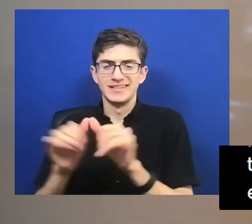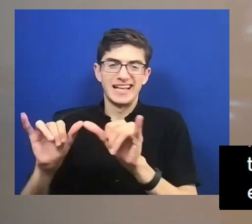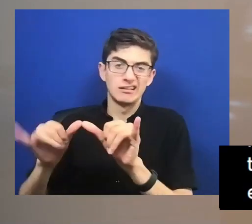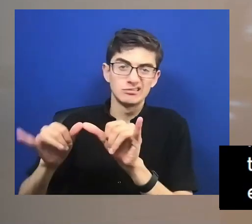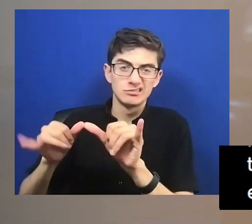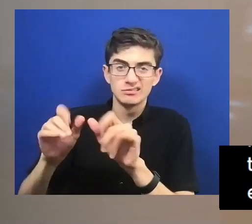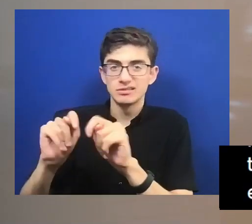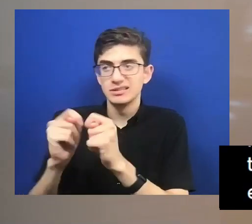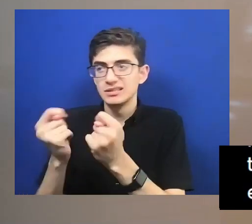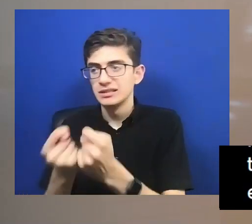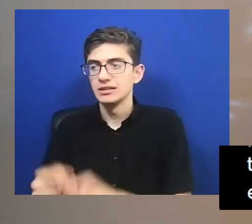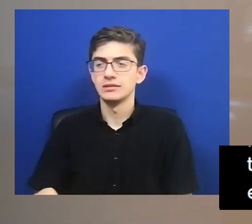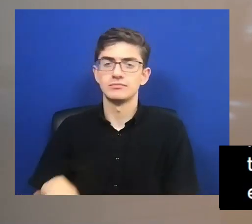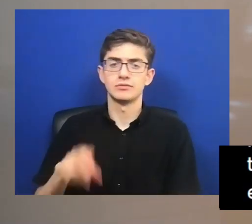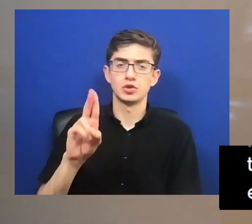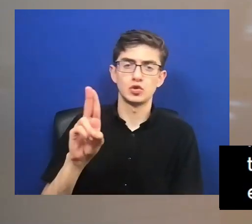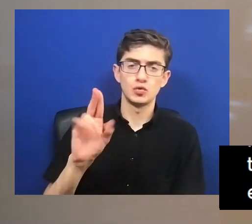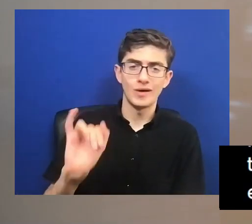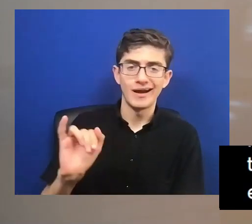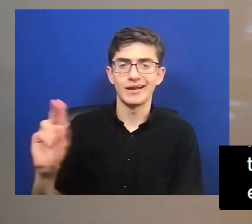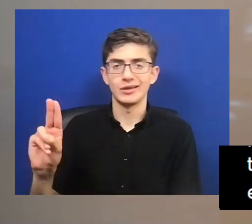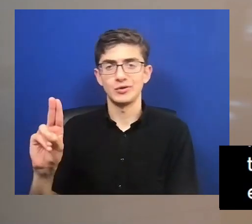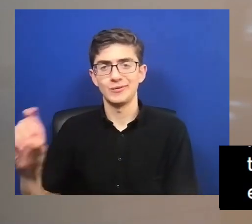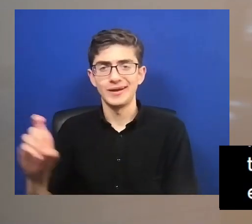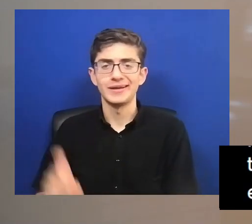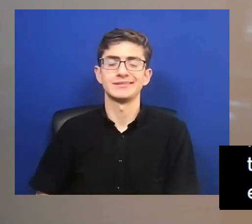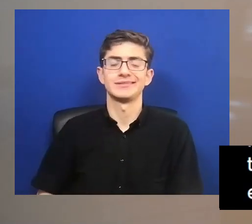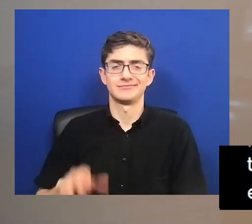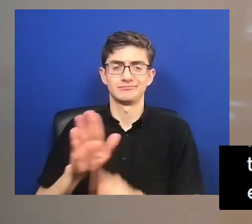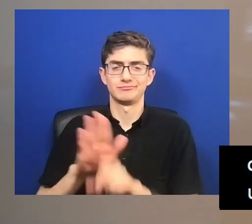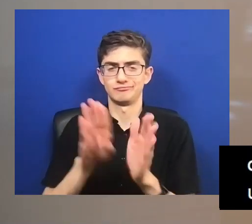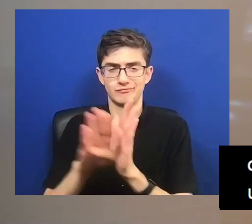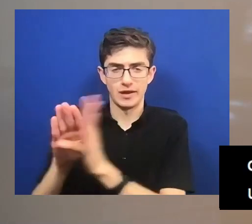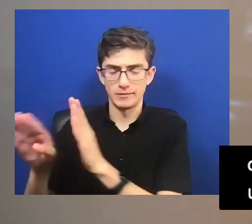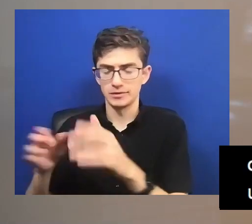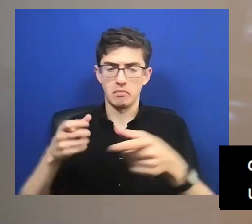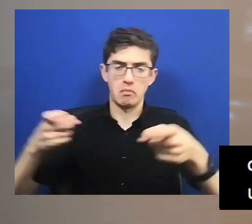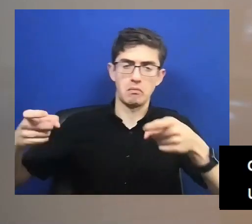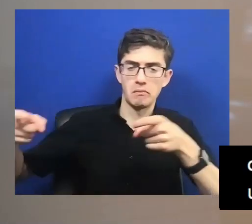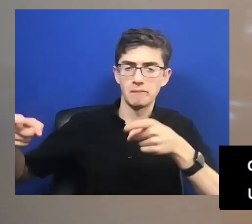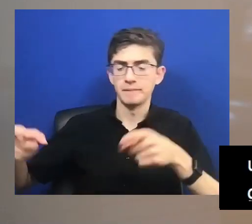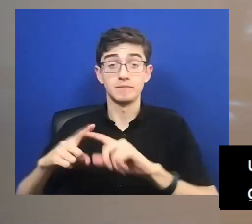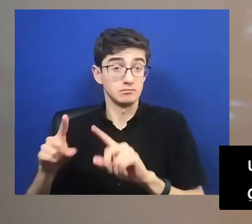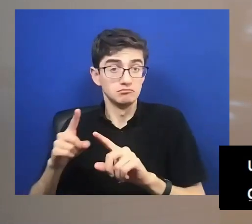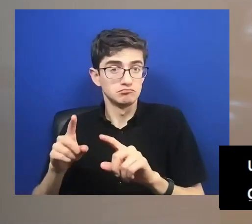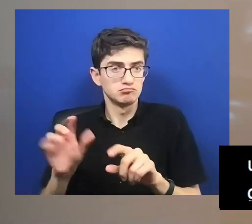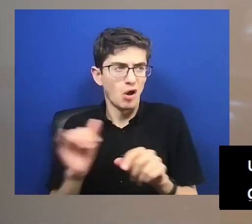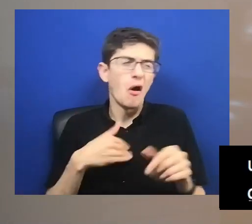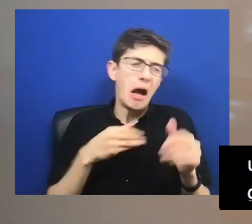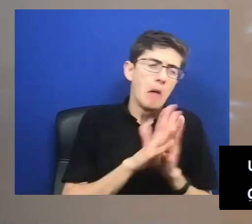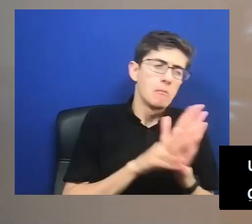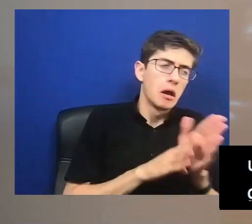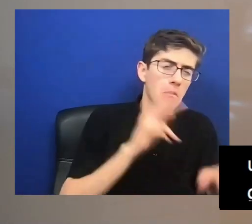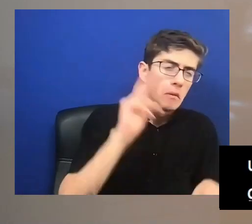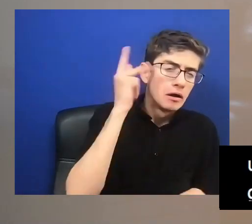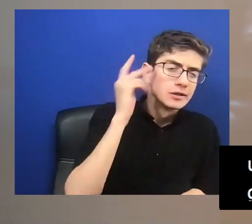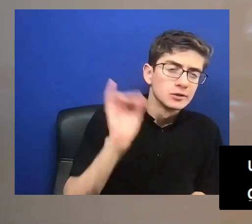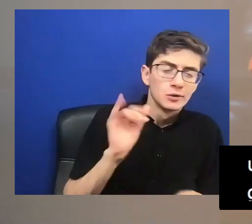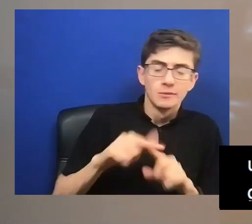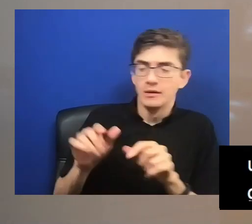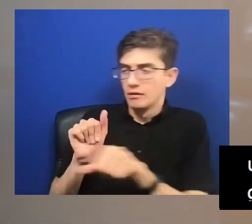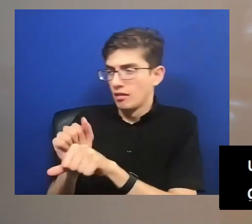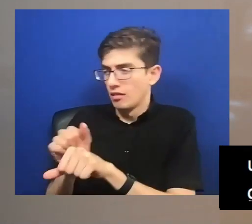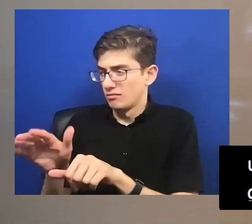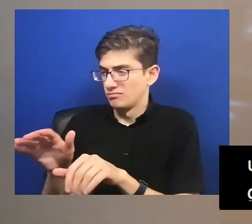UI UX developers. But I didn't always work in that industry. I had also worked in politics. But early on, I learned the effect